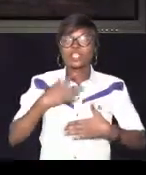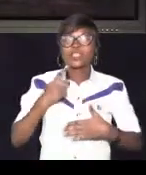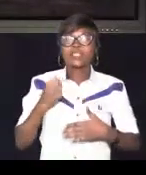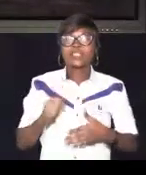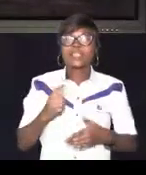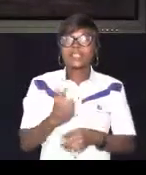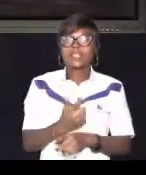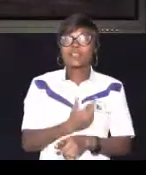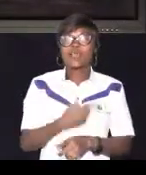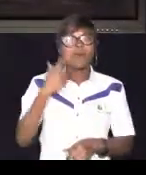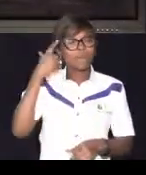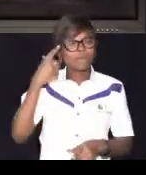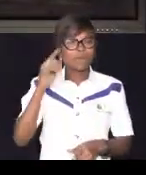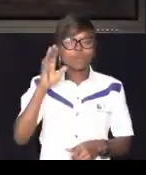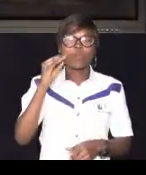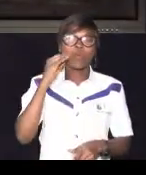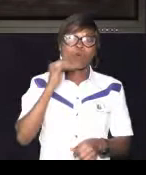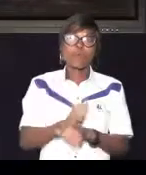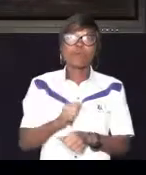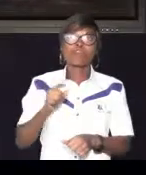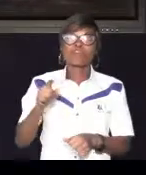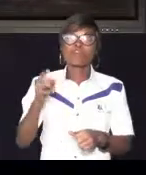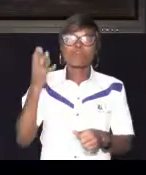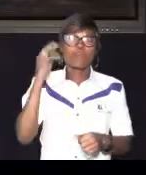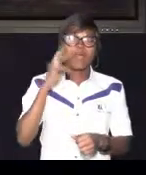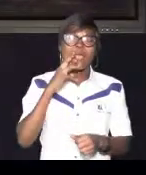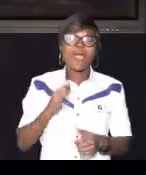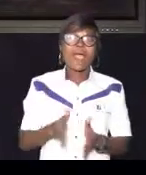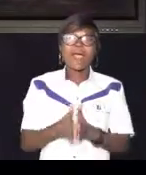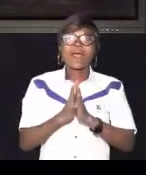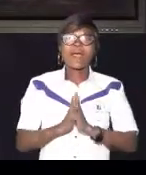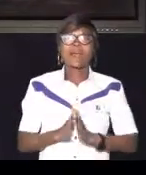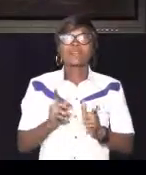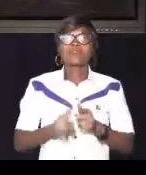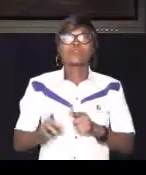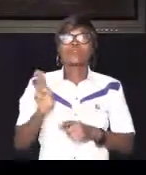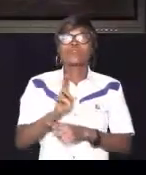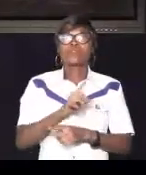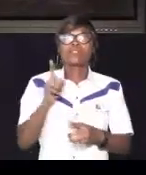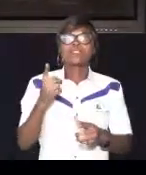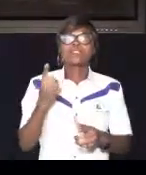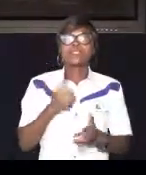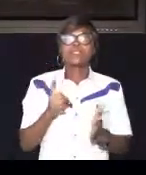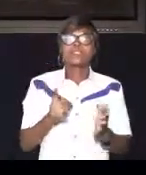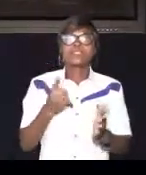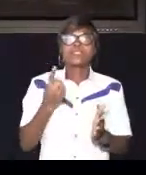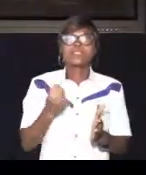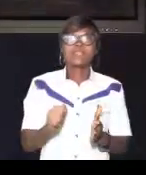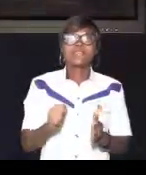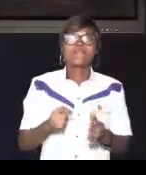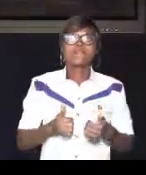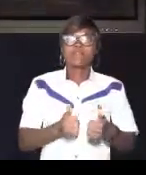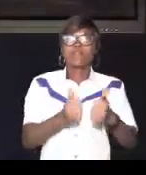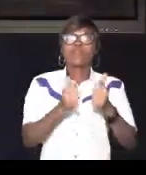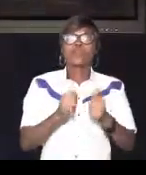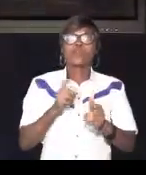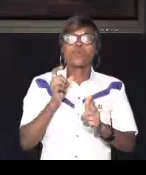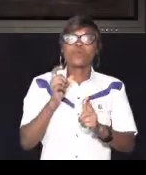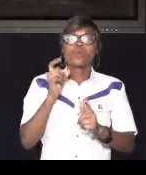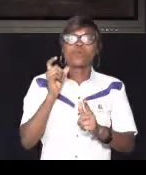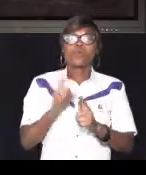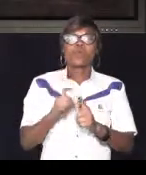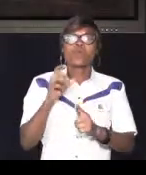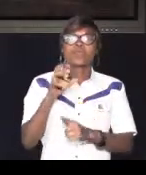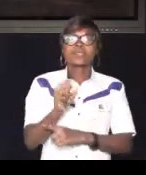that lesson. For your homework, you were asked to use the following words in sentences. We gave